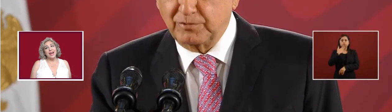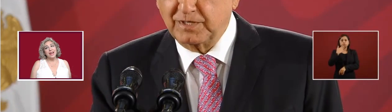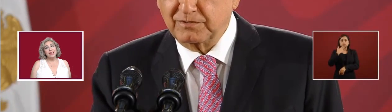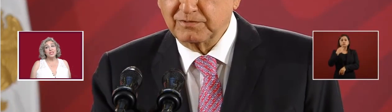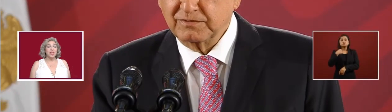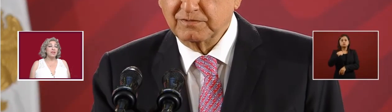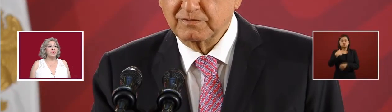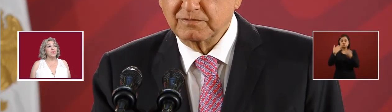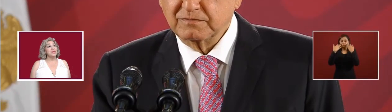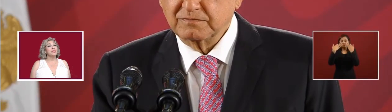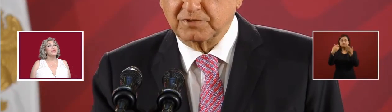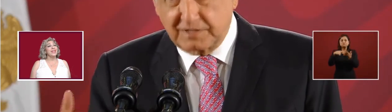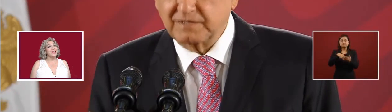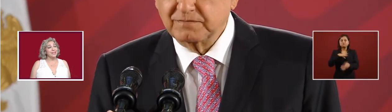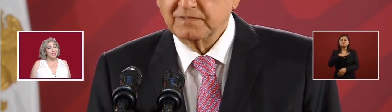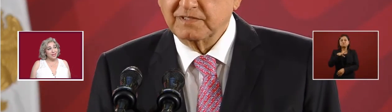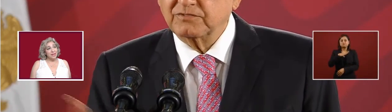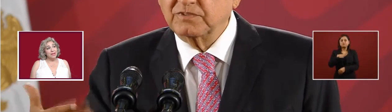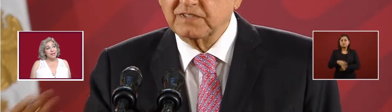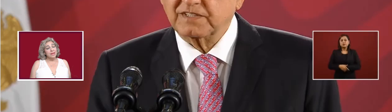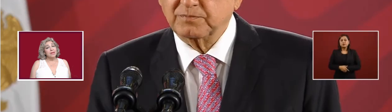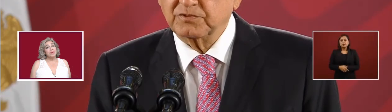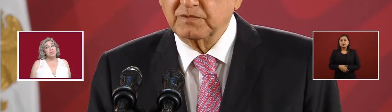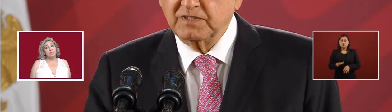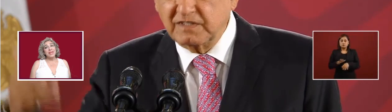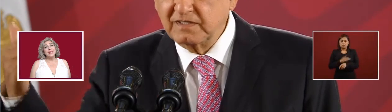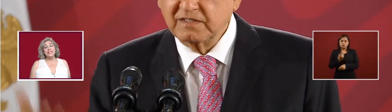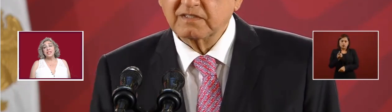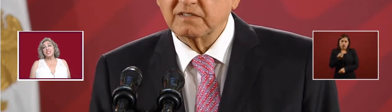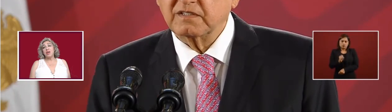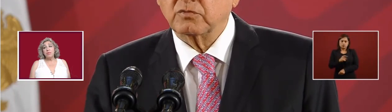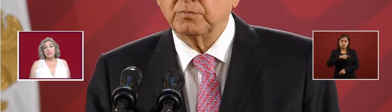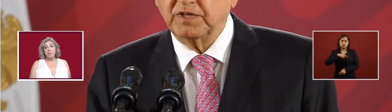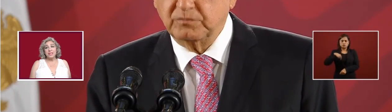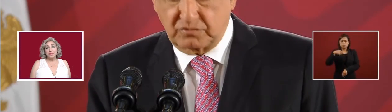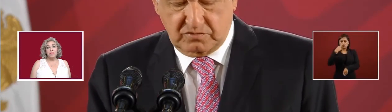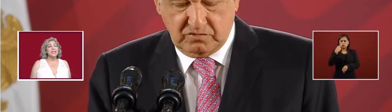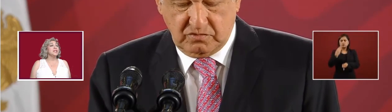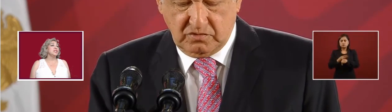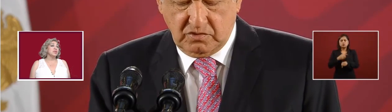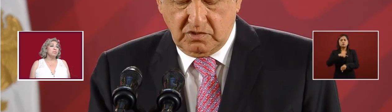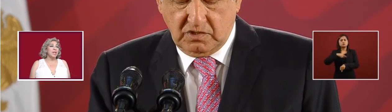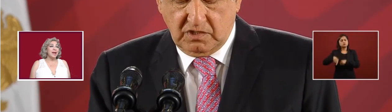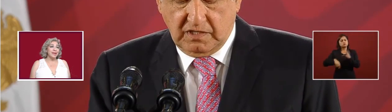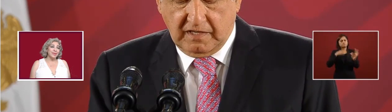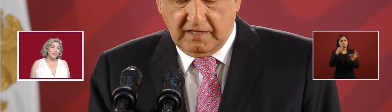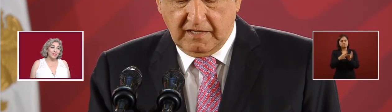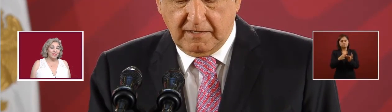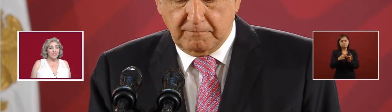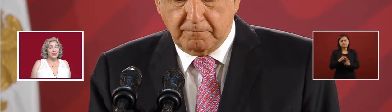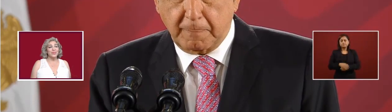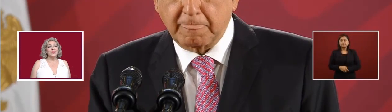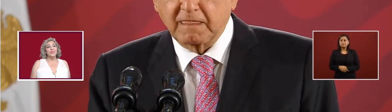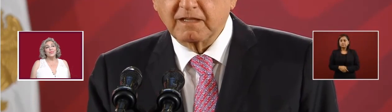And I also have a way to prove that. Because it is our responsibility to comply.